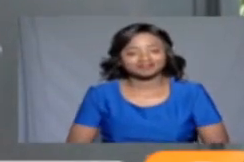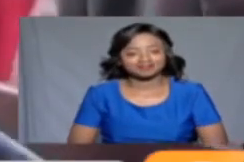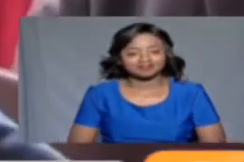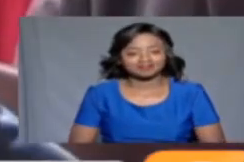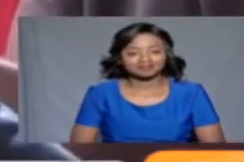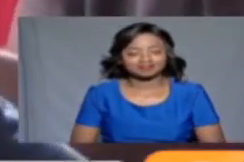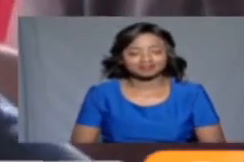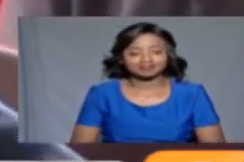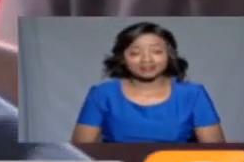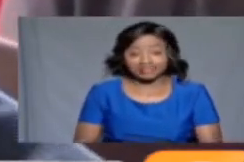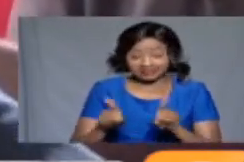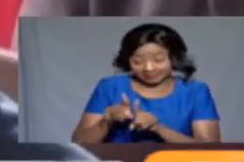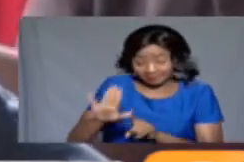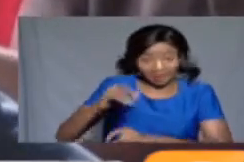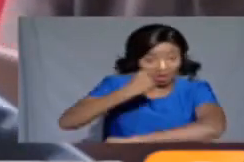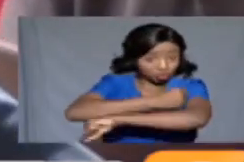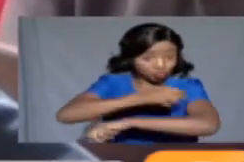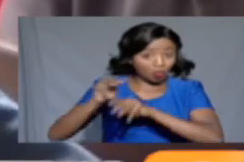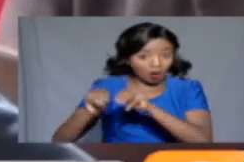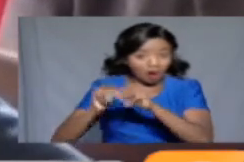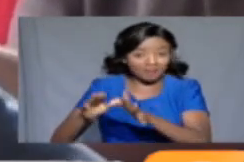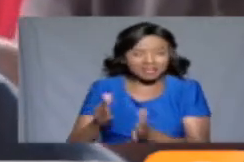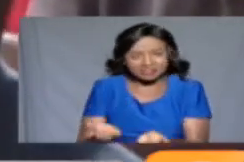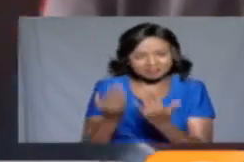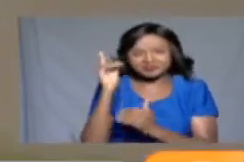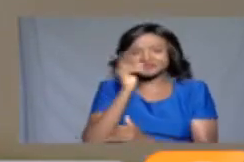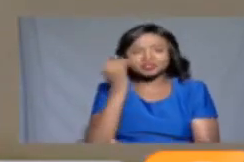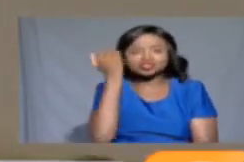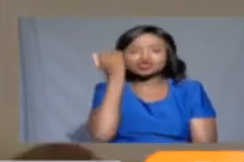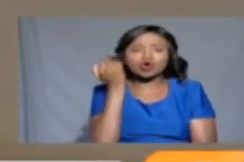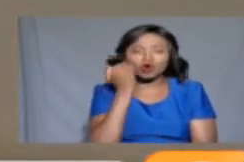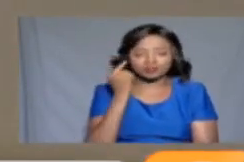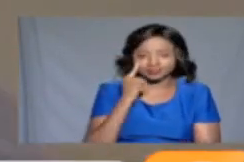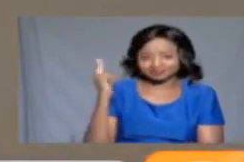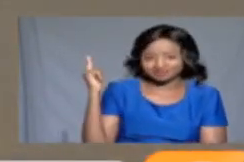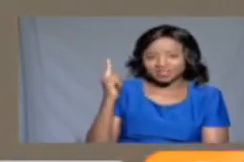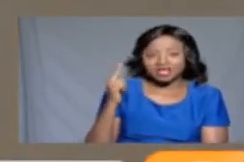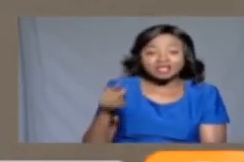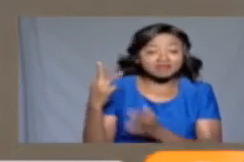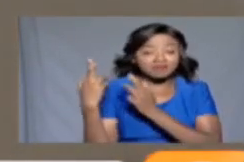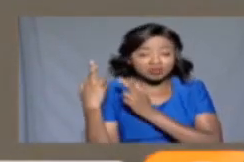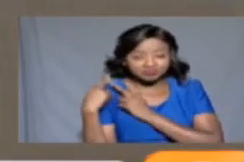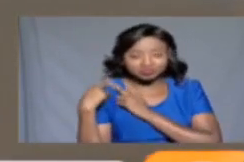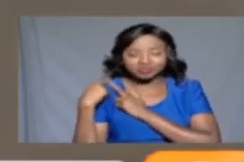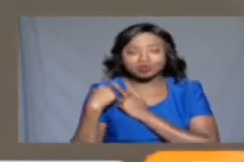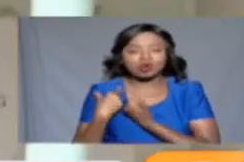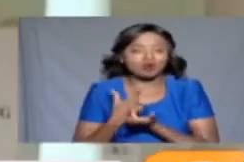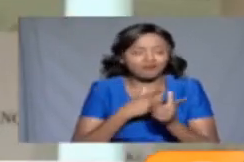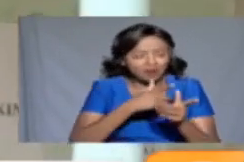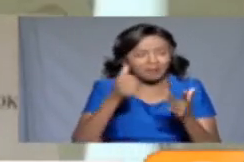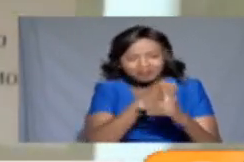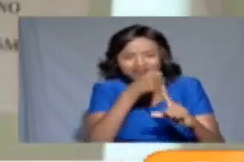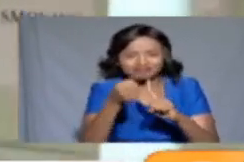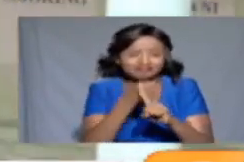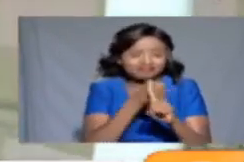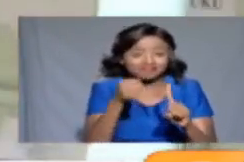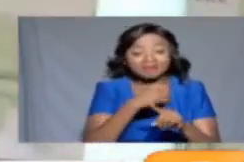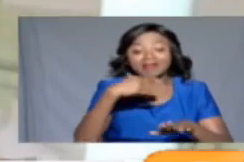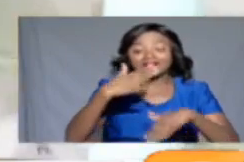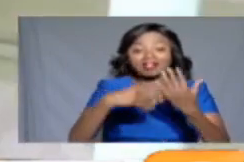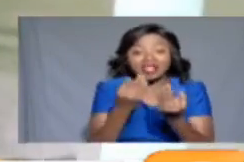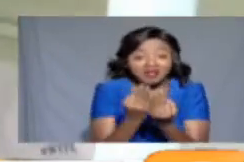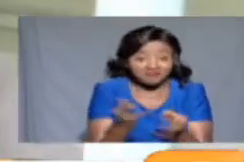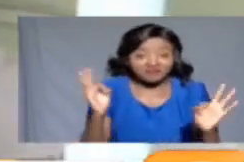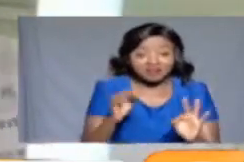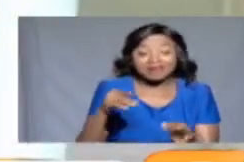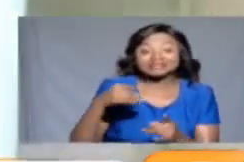Earlier on, the school's manager, John Musyoki, had been arraigned at the Machakos courts and charged with three counts of assault. He was, however, released on a bond